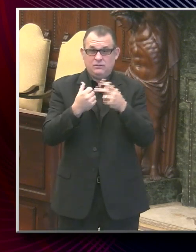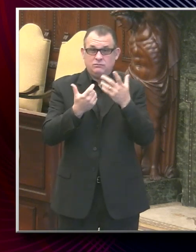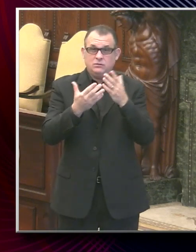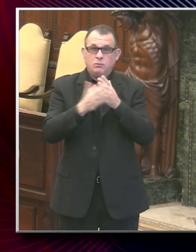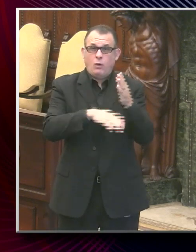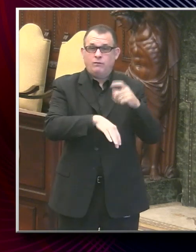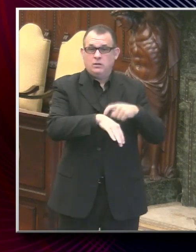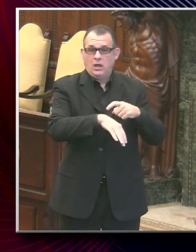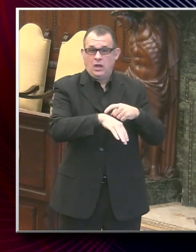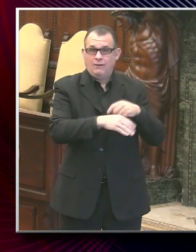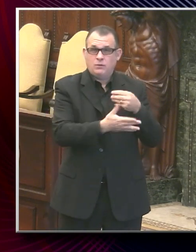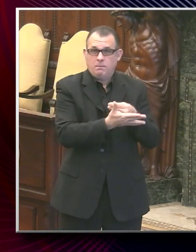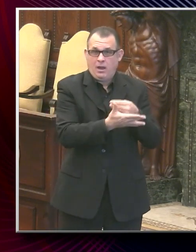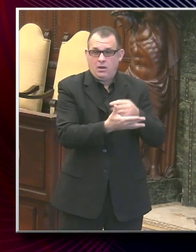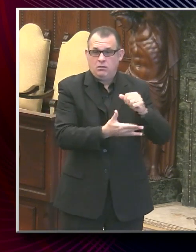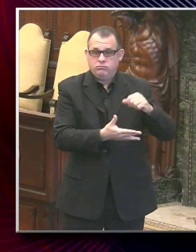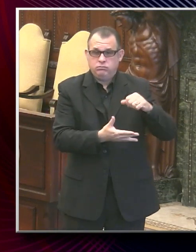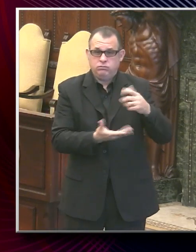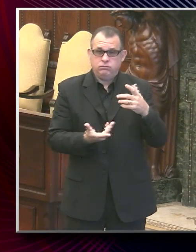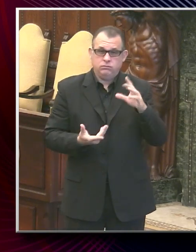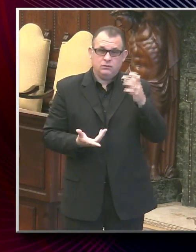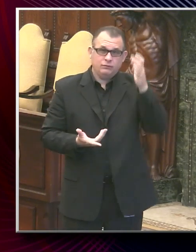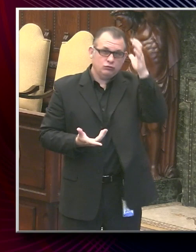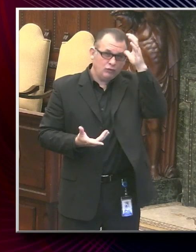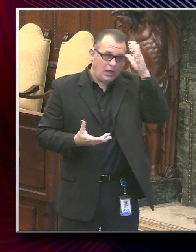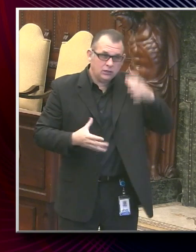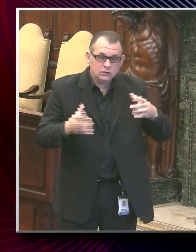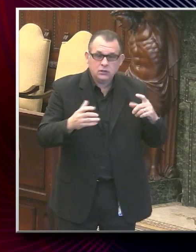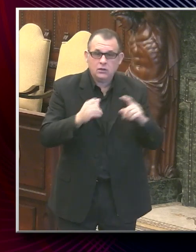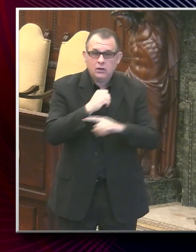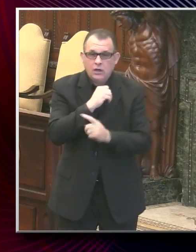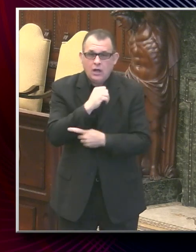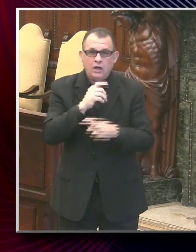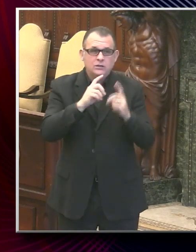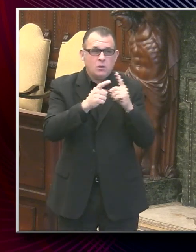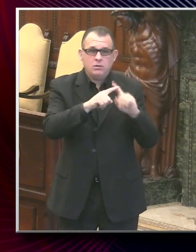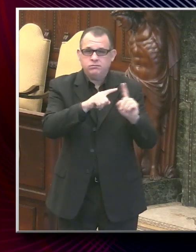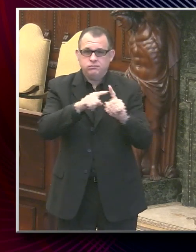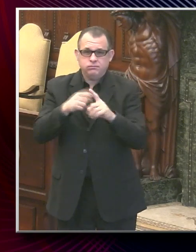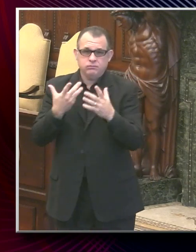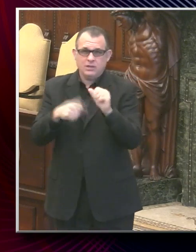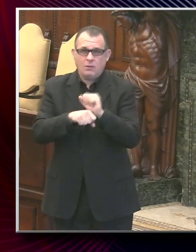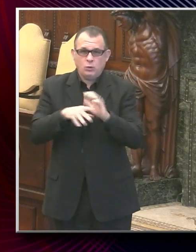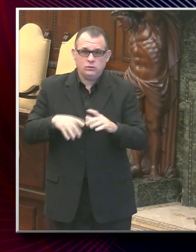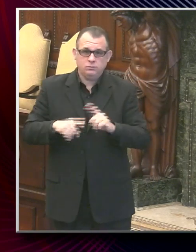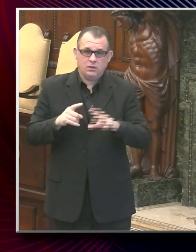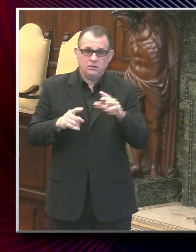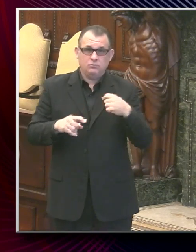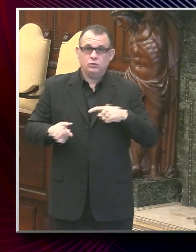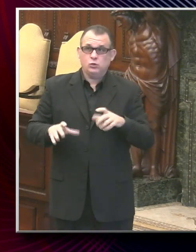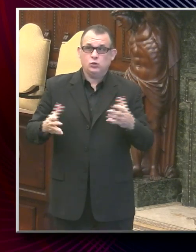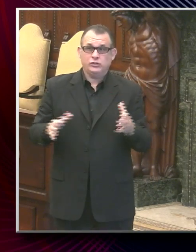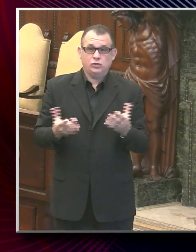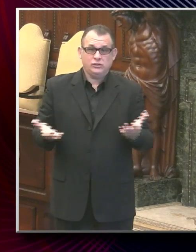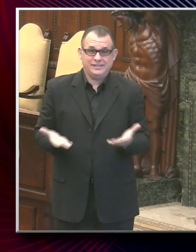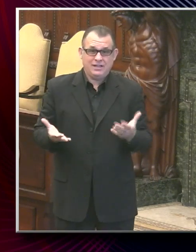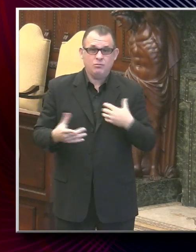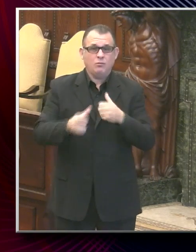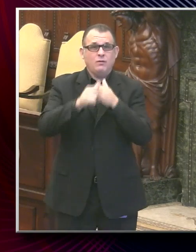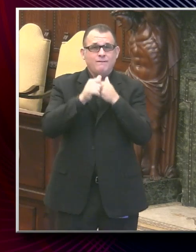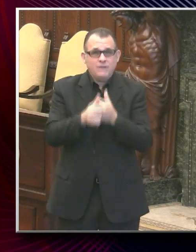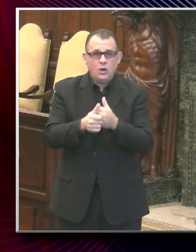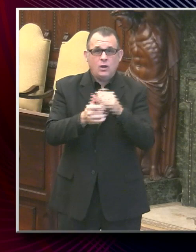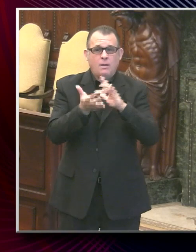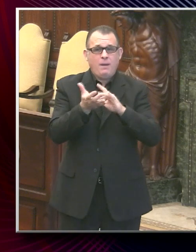overtime in police and other city employees. But I think what we are doing here is following medical advice, which I